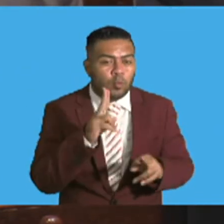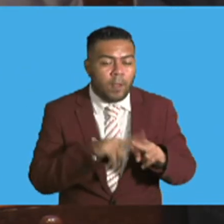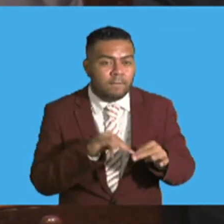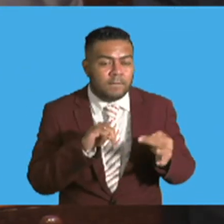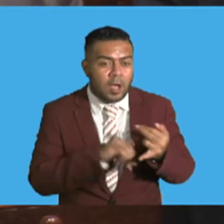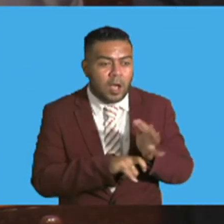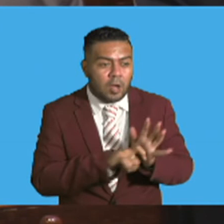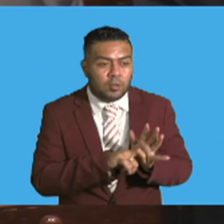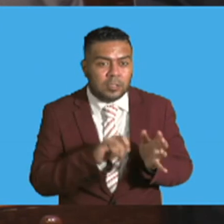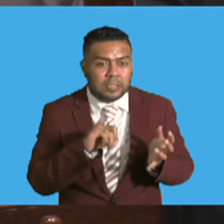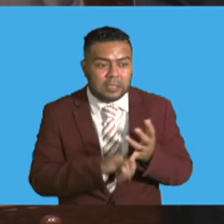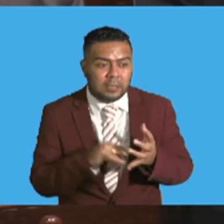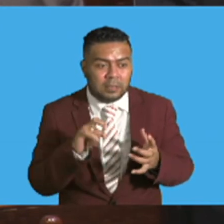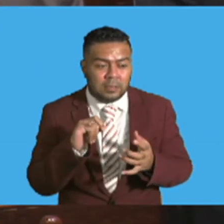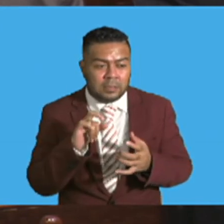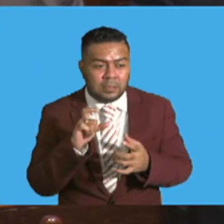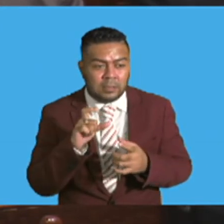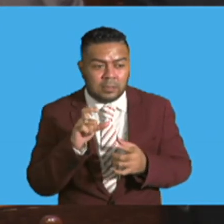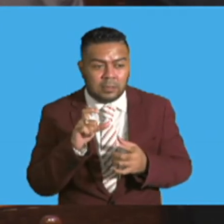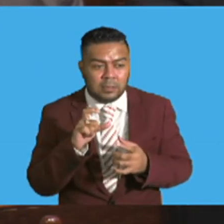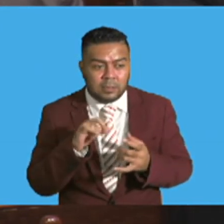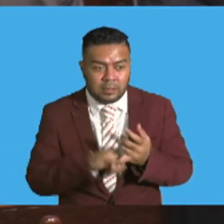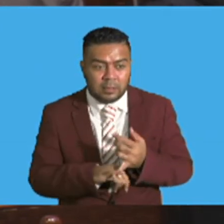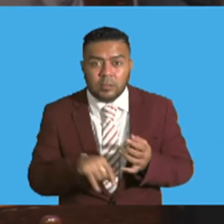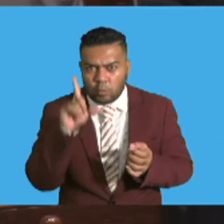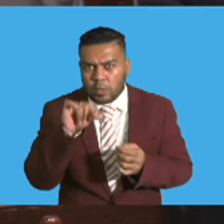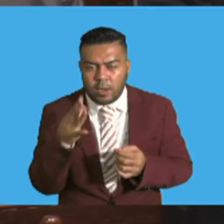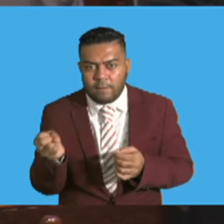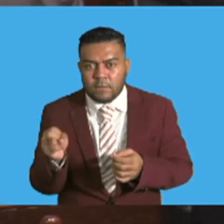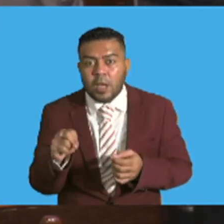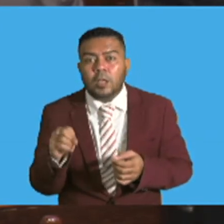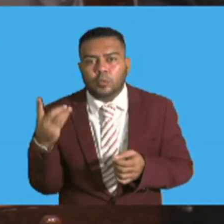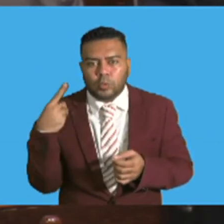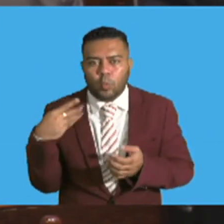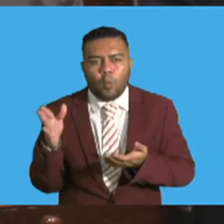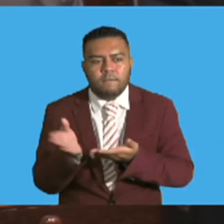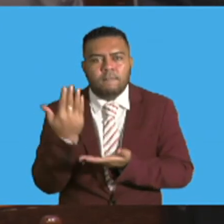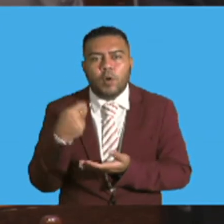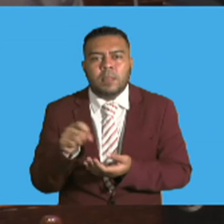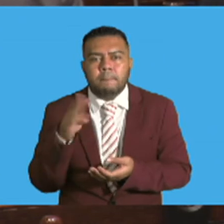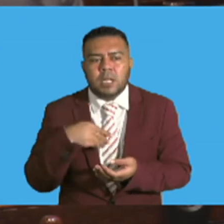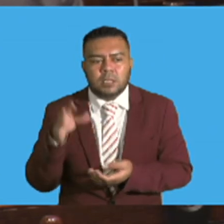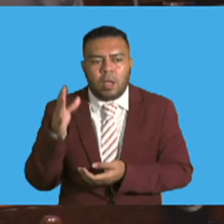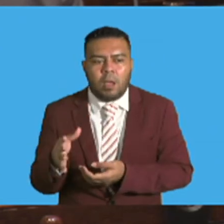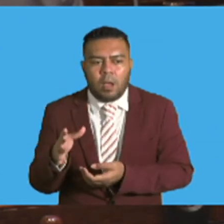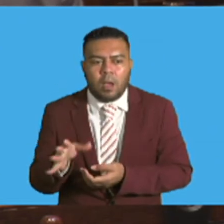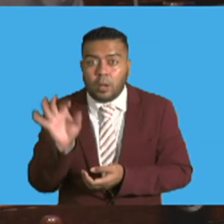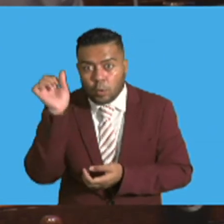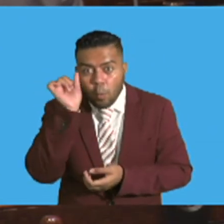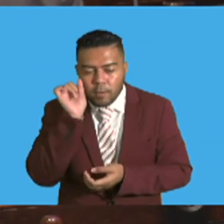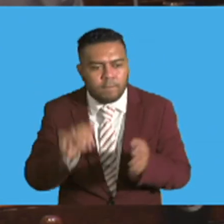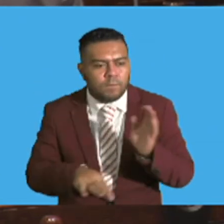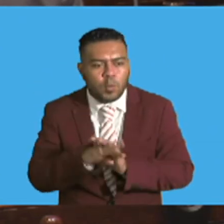and the staff there intimated to them that yes, you can get a duty waiver from the minister. Knowing full